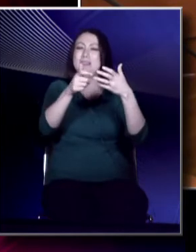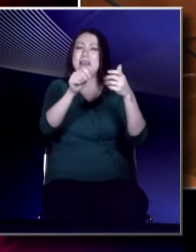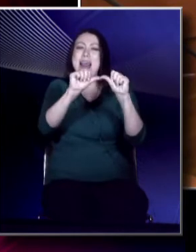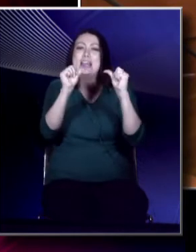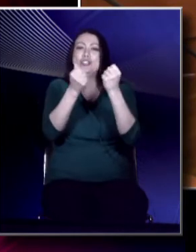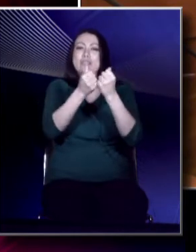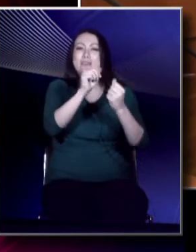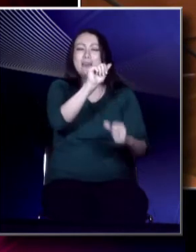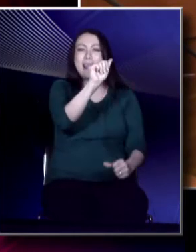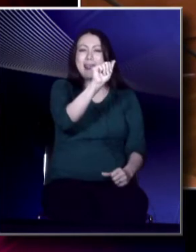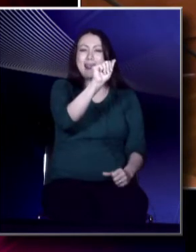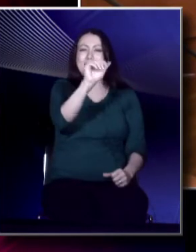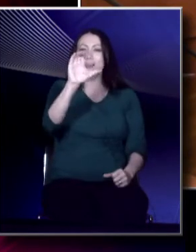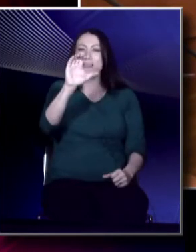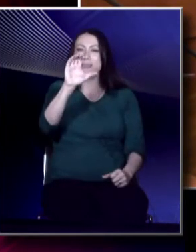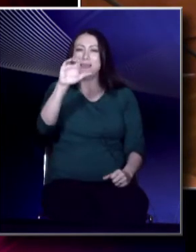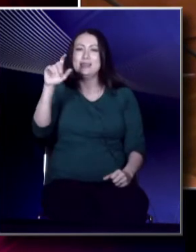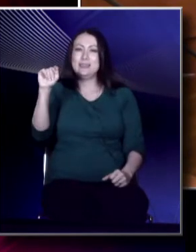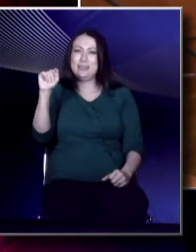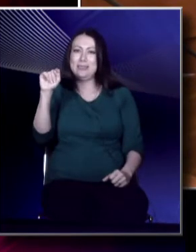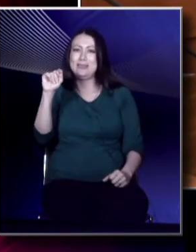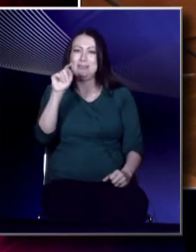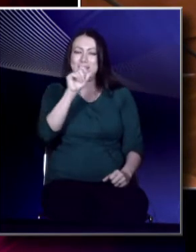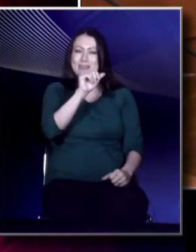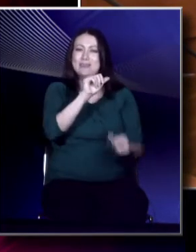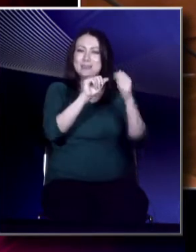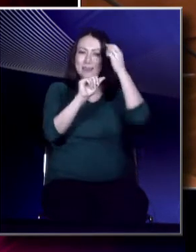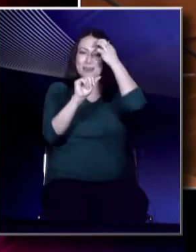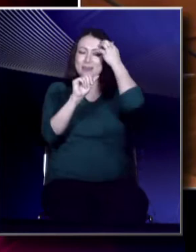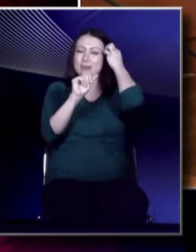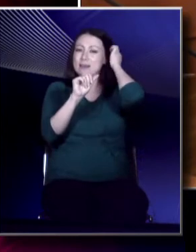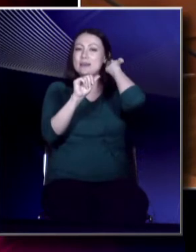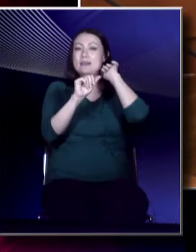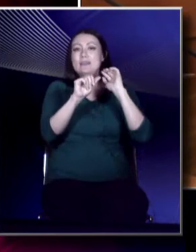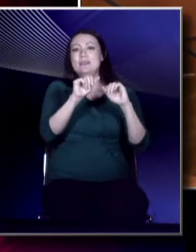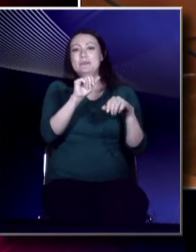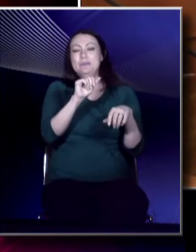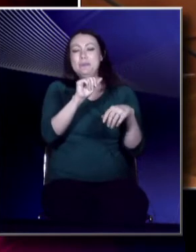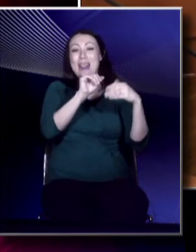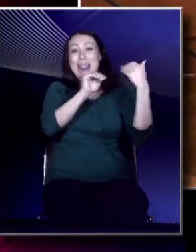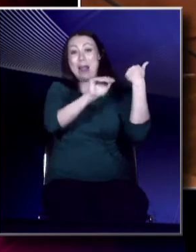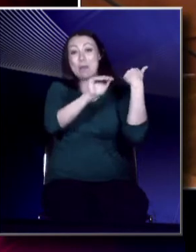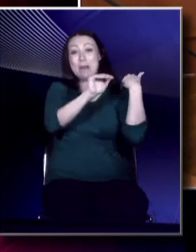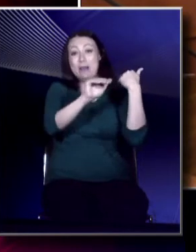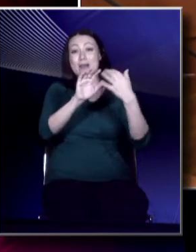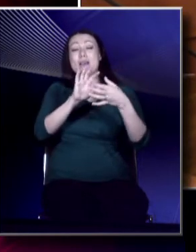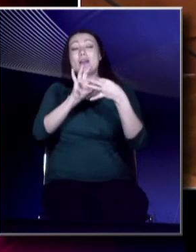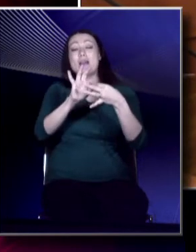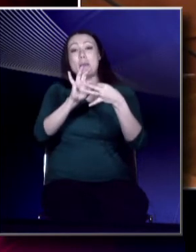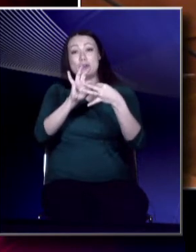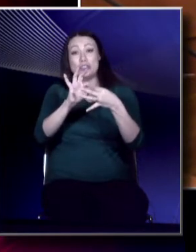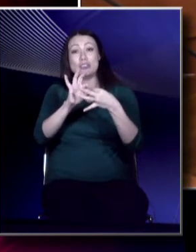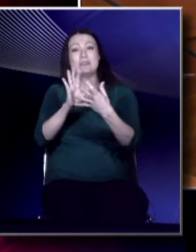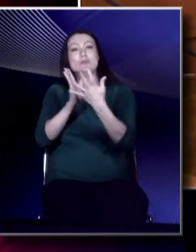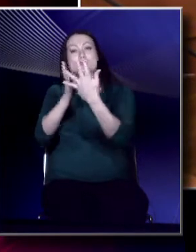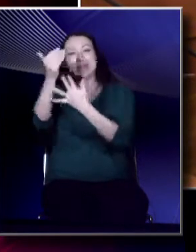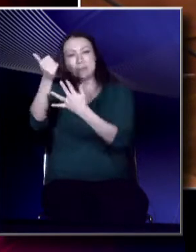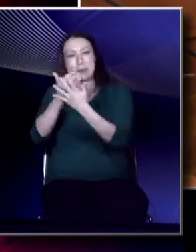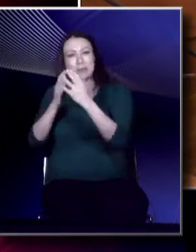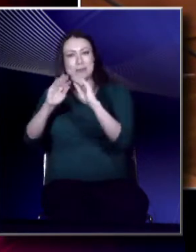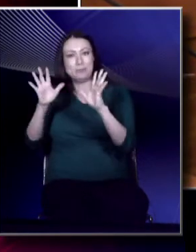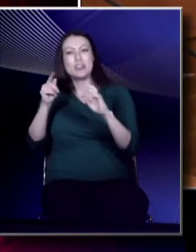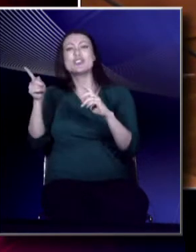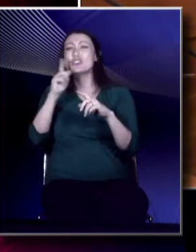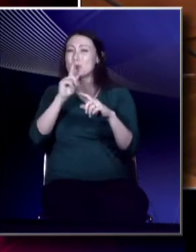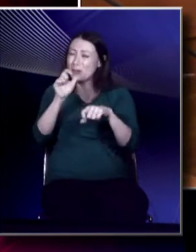transparency. She's worked many long, hard hours to help bring the legislative funding to the ECFE program, and she's